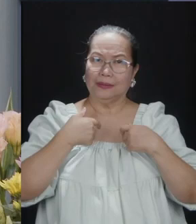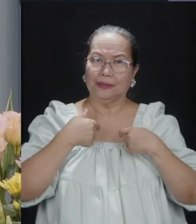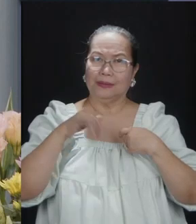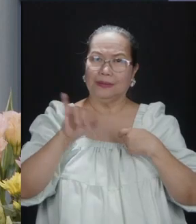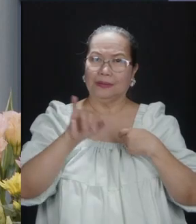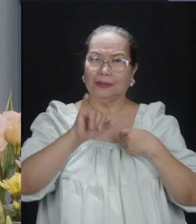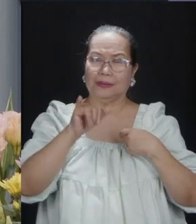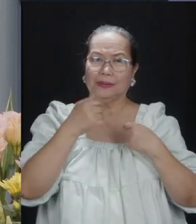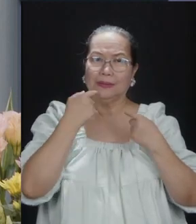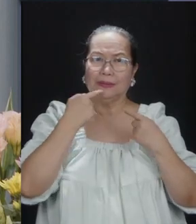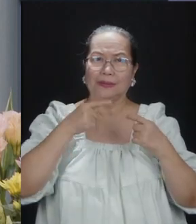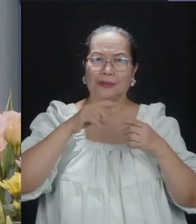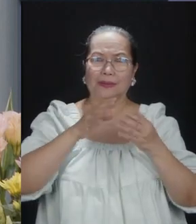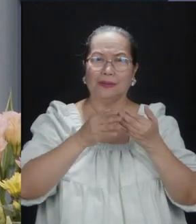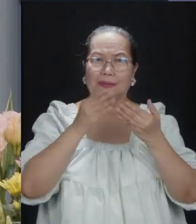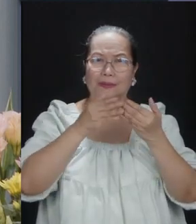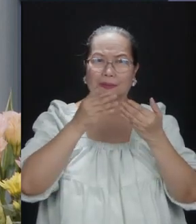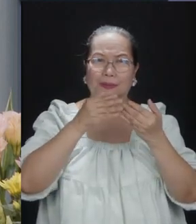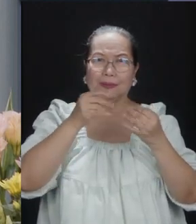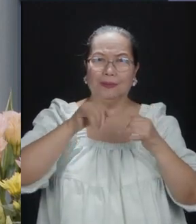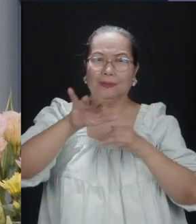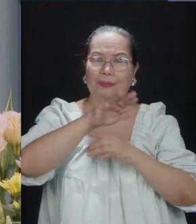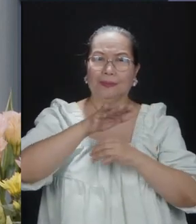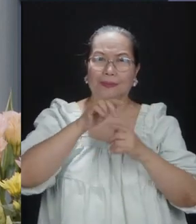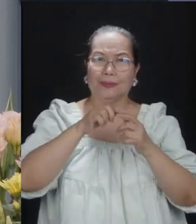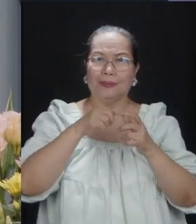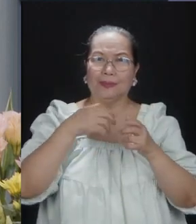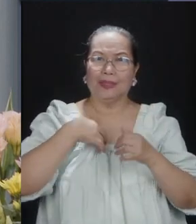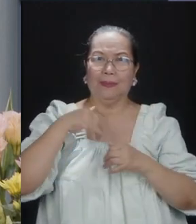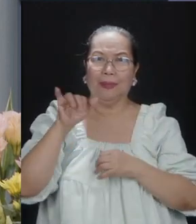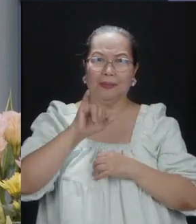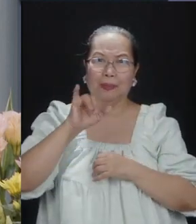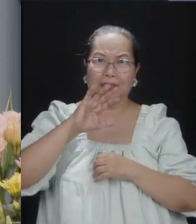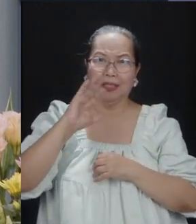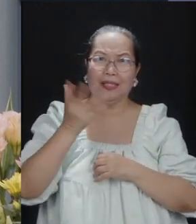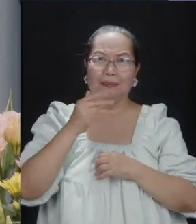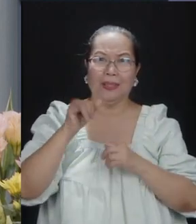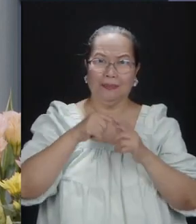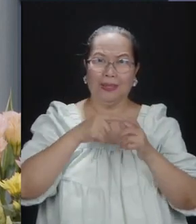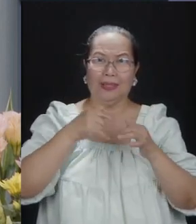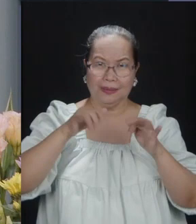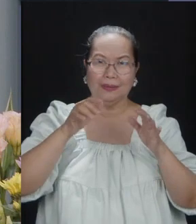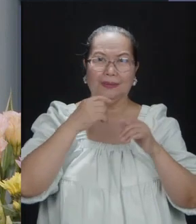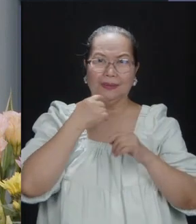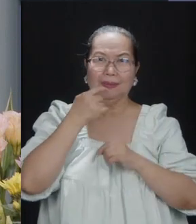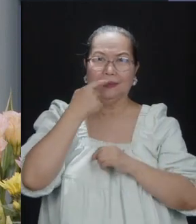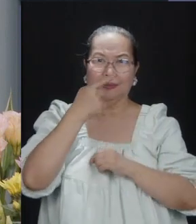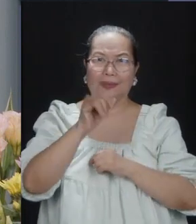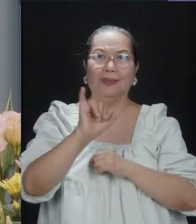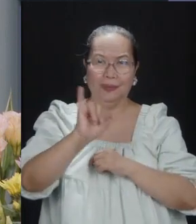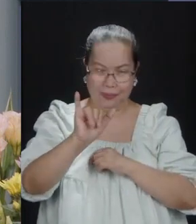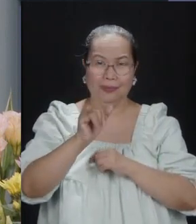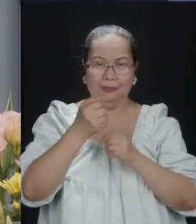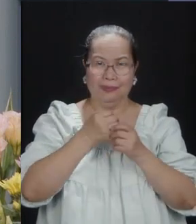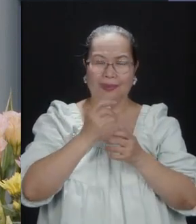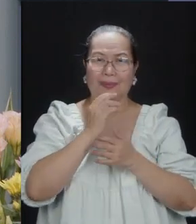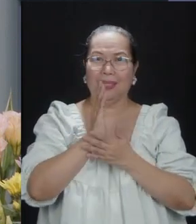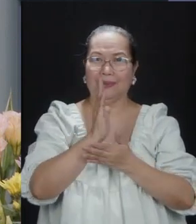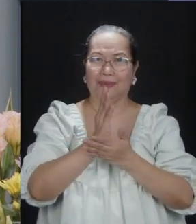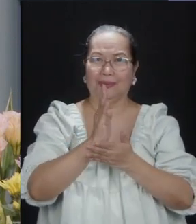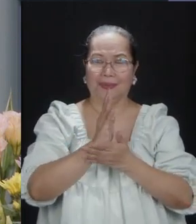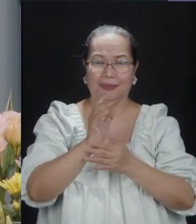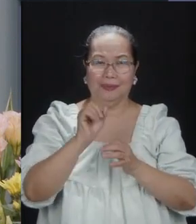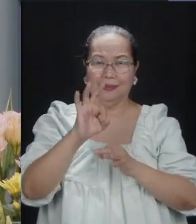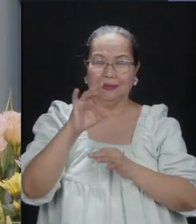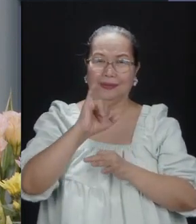turmoil and they were easily oppressed by their enemies. There was also this great apostasy as the people